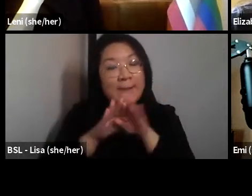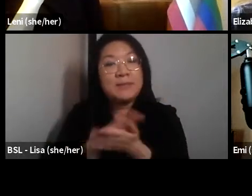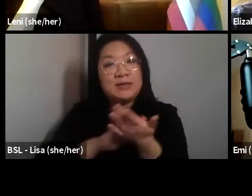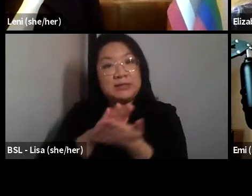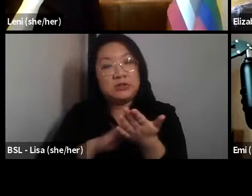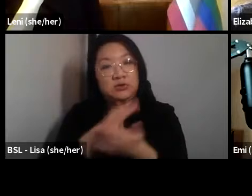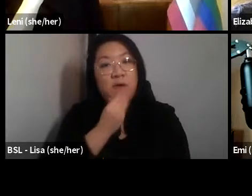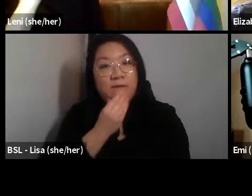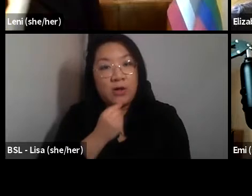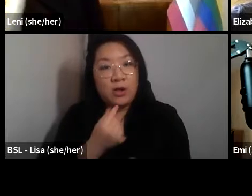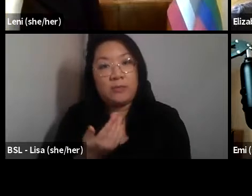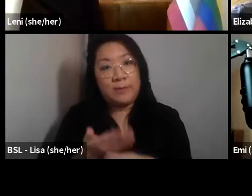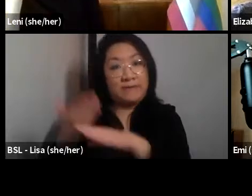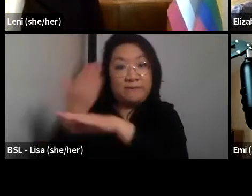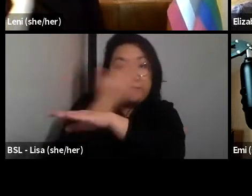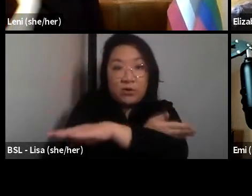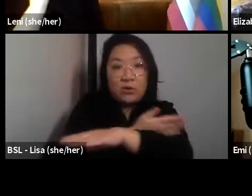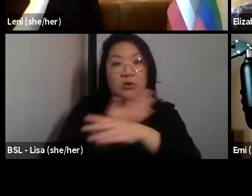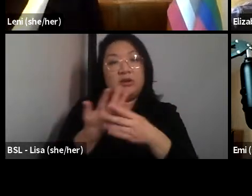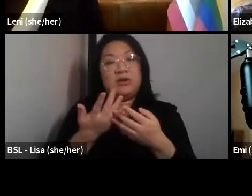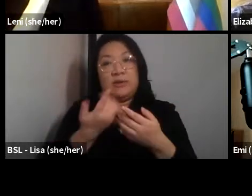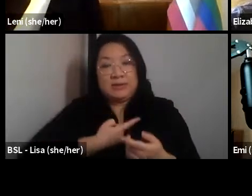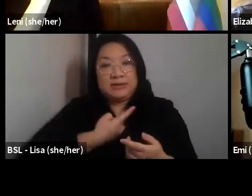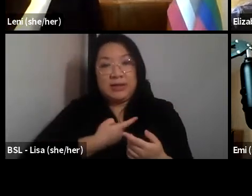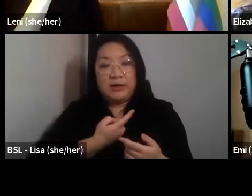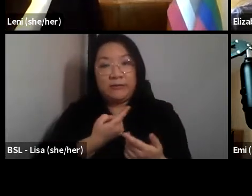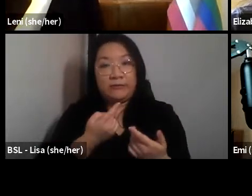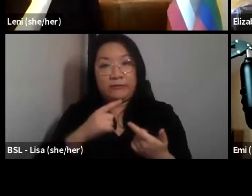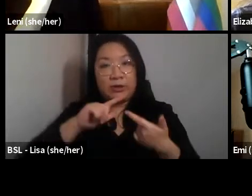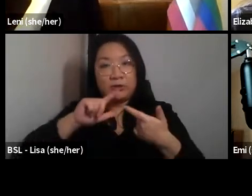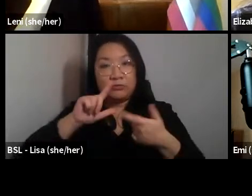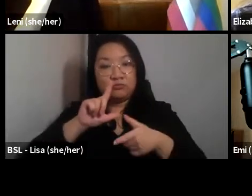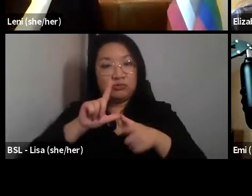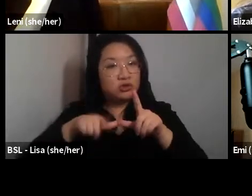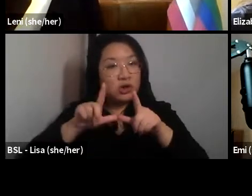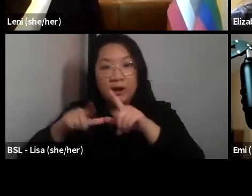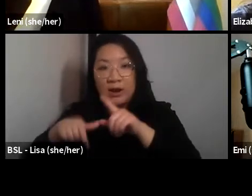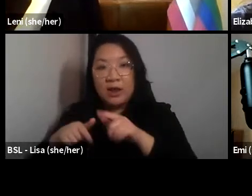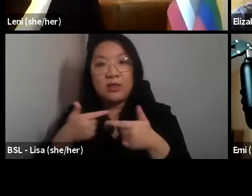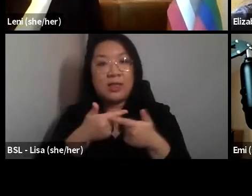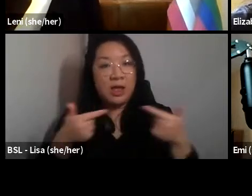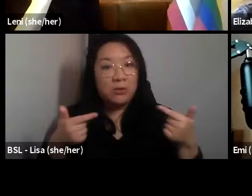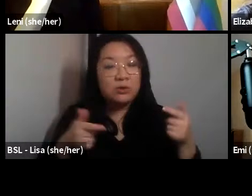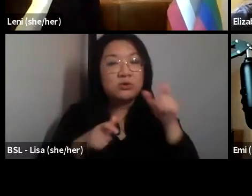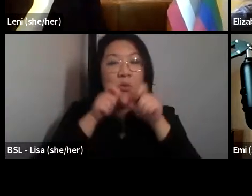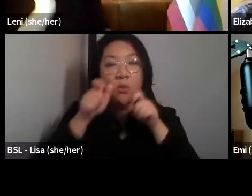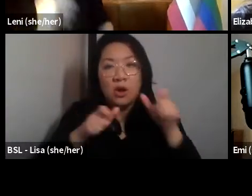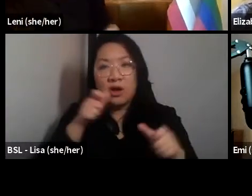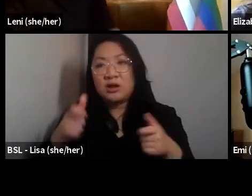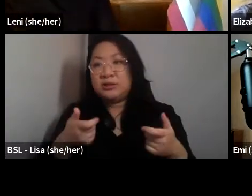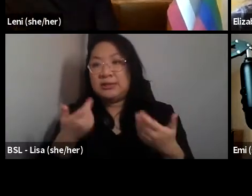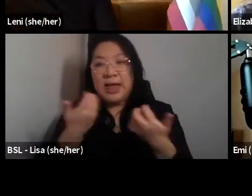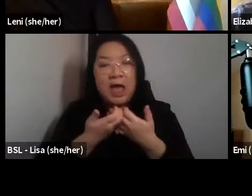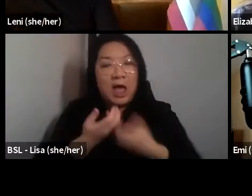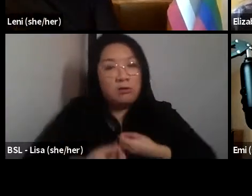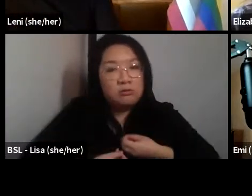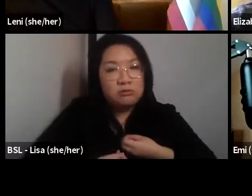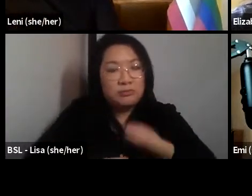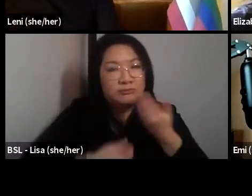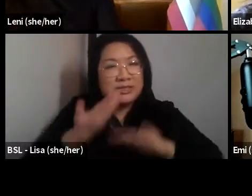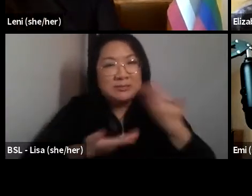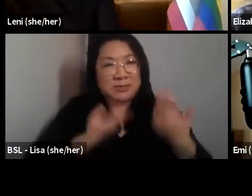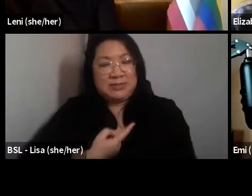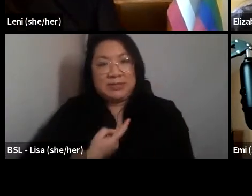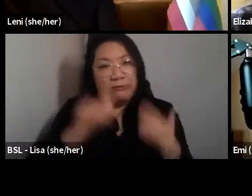that, I didn't have the language to describe it and I wasn't entirely sure whether what I was feeling was an orientation or whether it